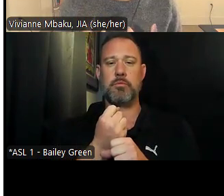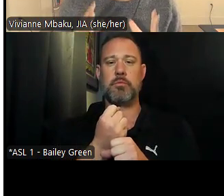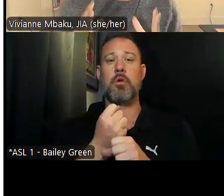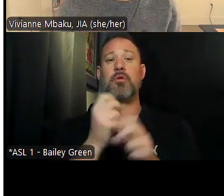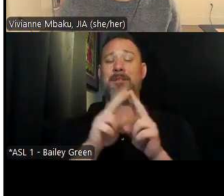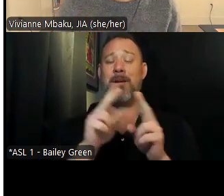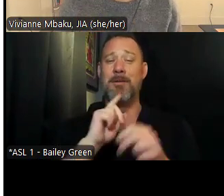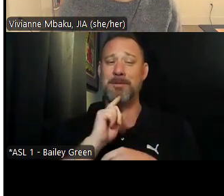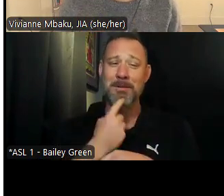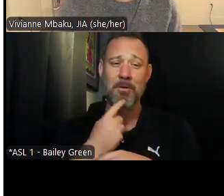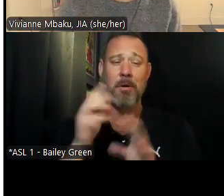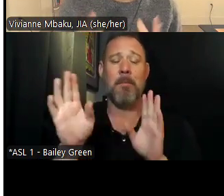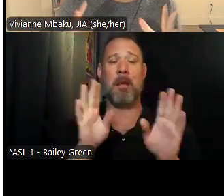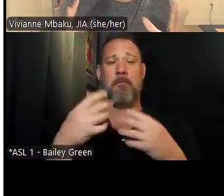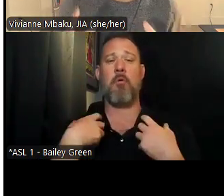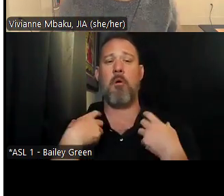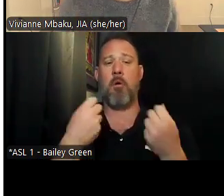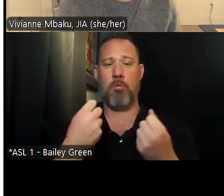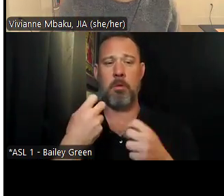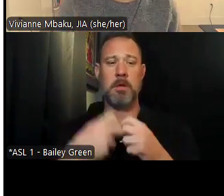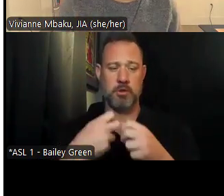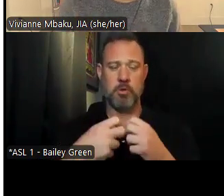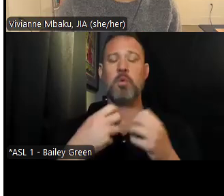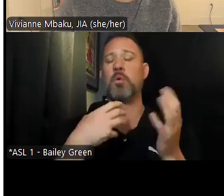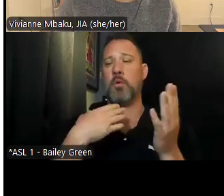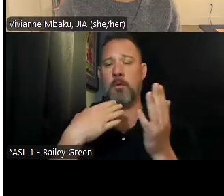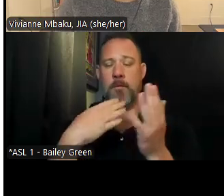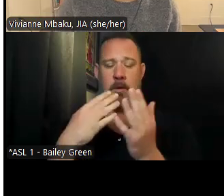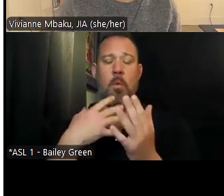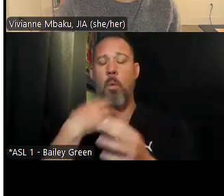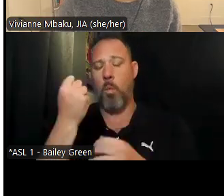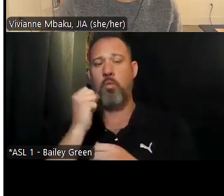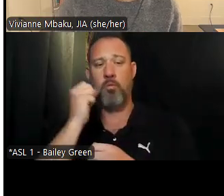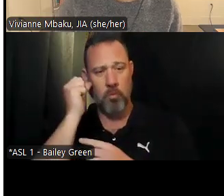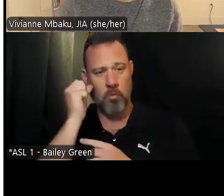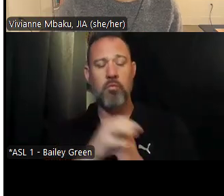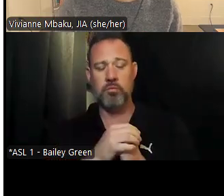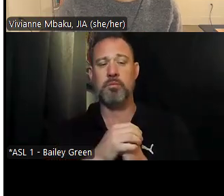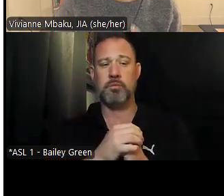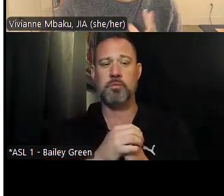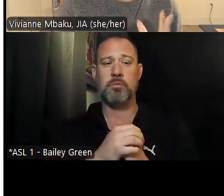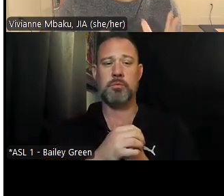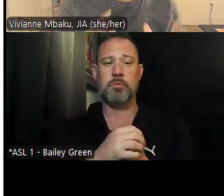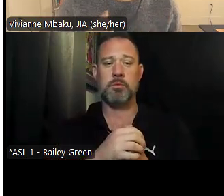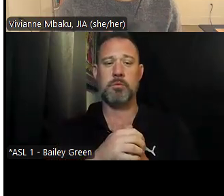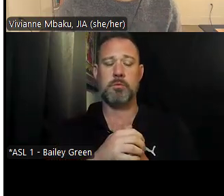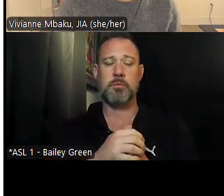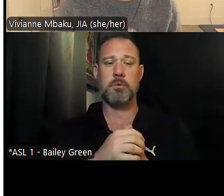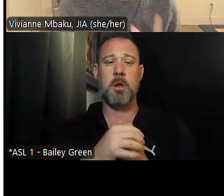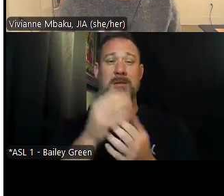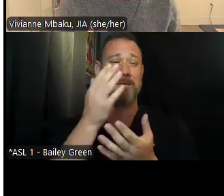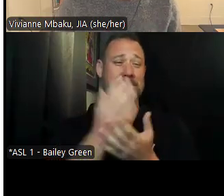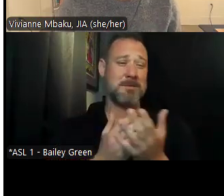serious behavioral health issue that is facing for that older adults are facing, and some of the factors